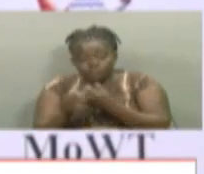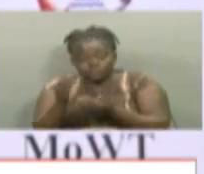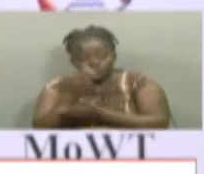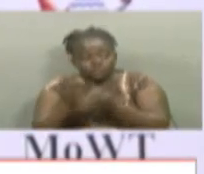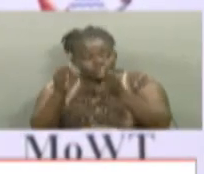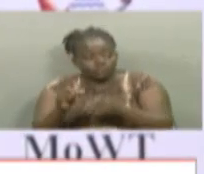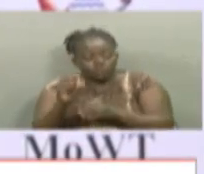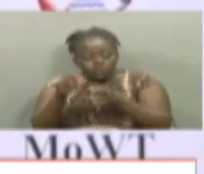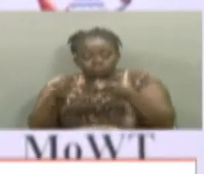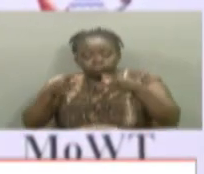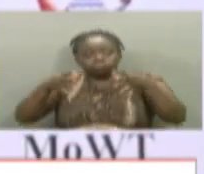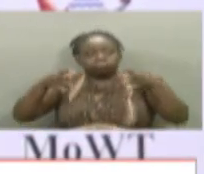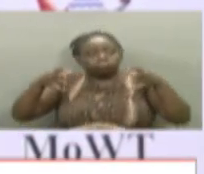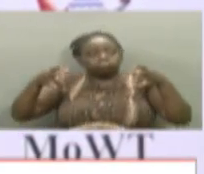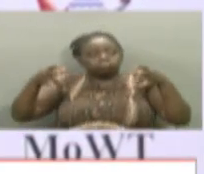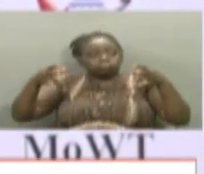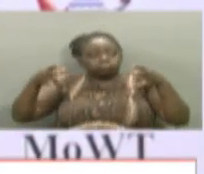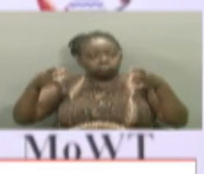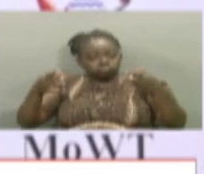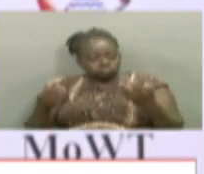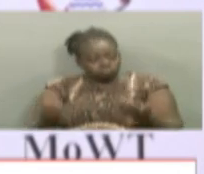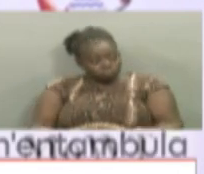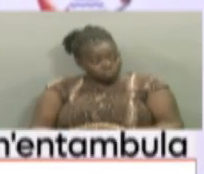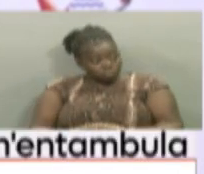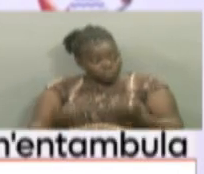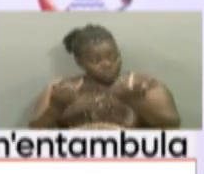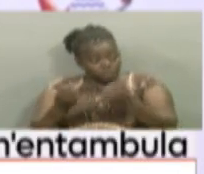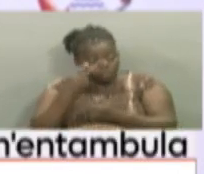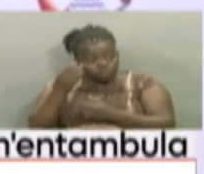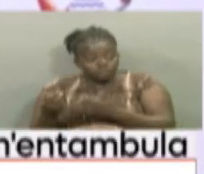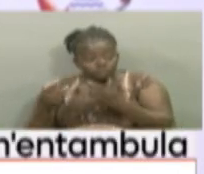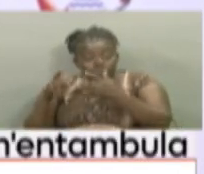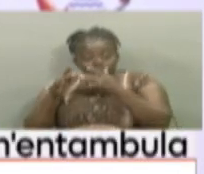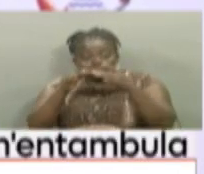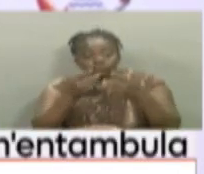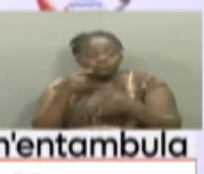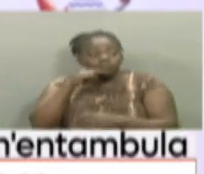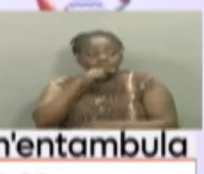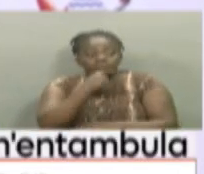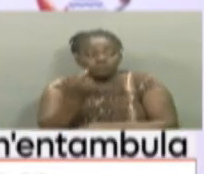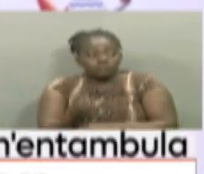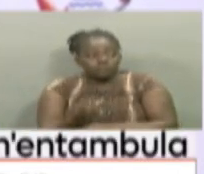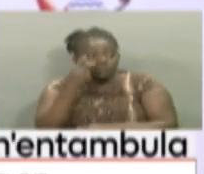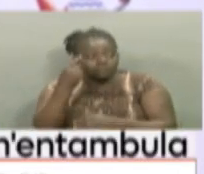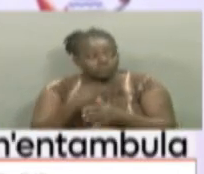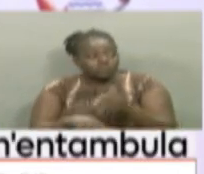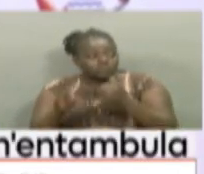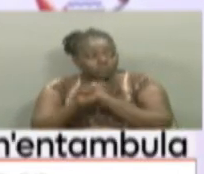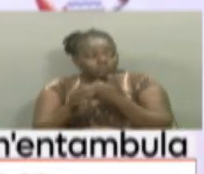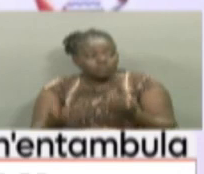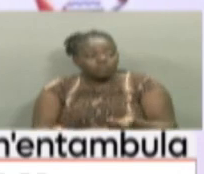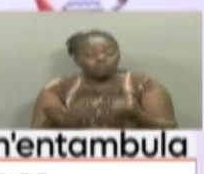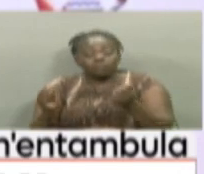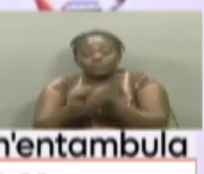ne tukizimbya ne tukigezza kakati bw'olaba ku social media ekiri ku social media egamboga nti ensi egenda